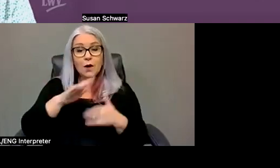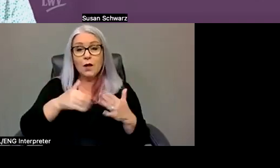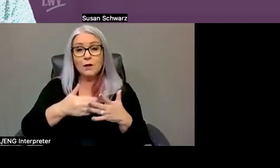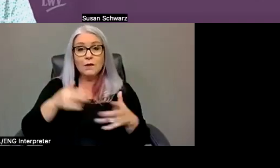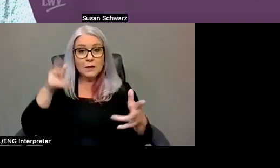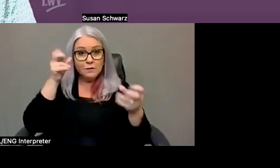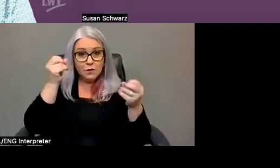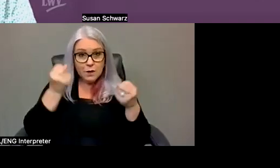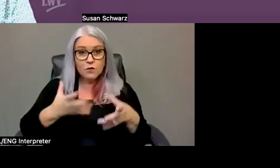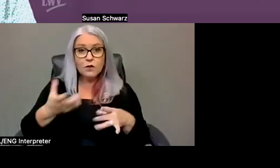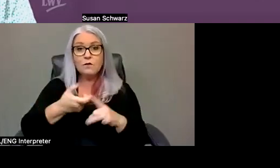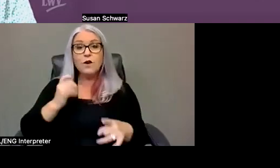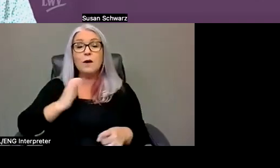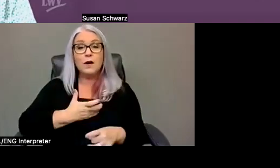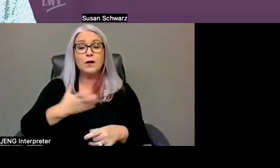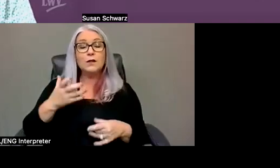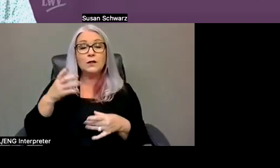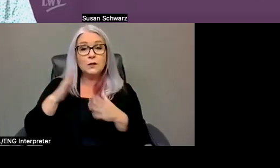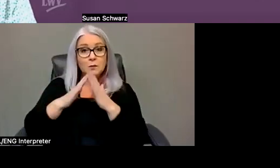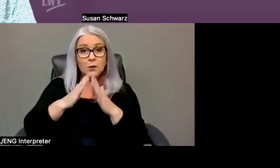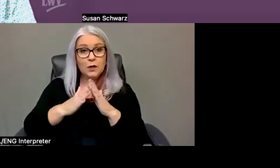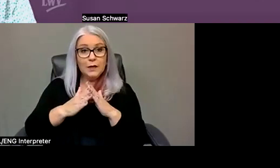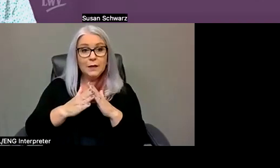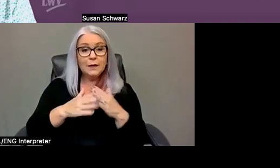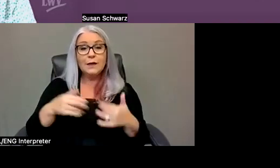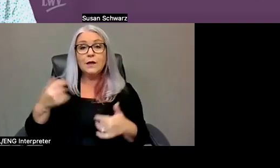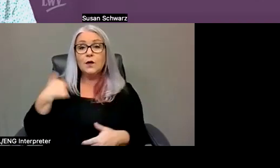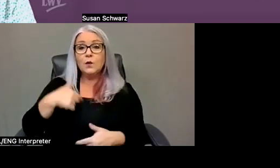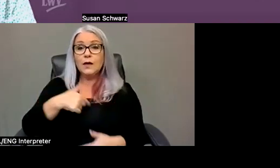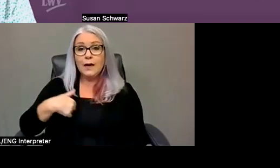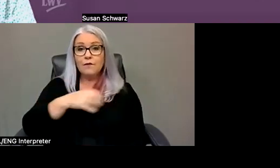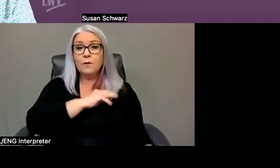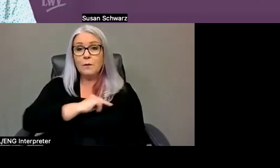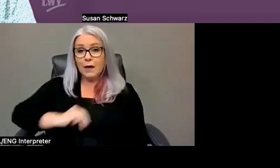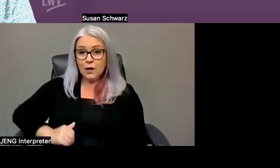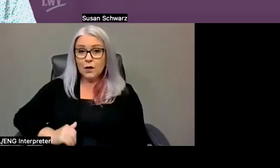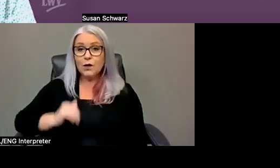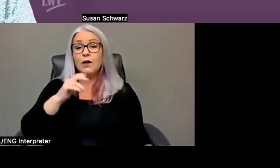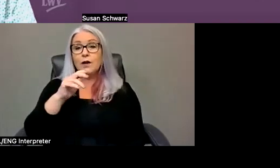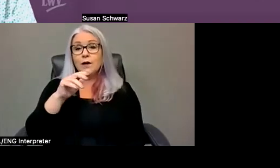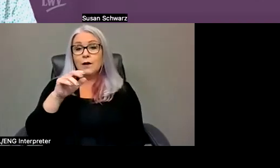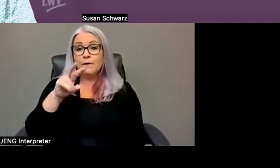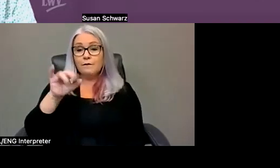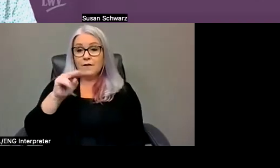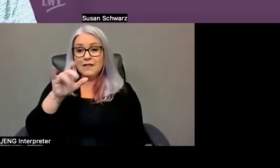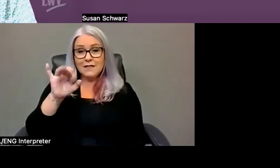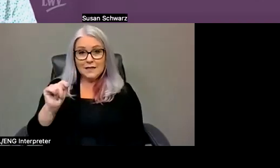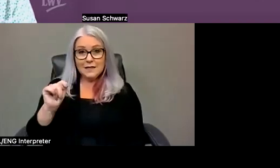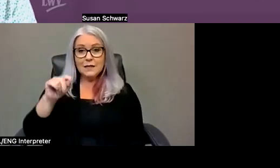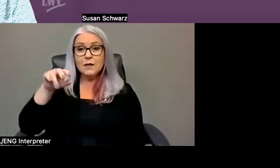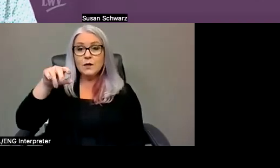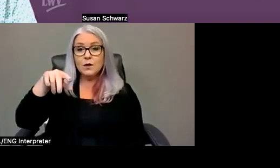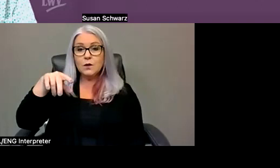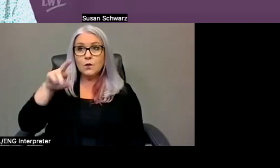decisions. Participating in the candidate forum are incumbent Mayor Vincent Rossillo, running on the Democratic